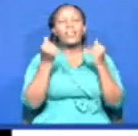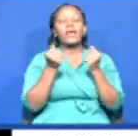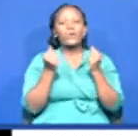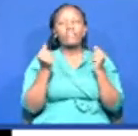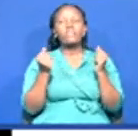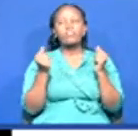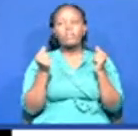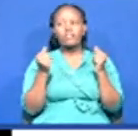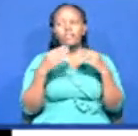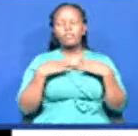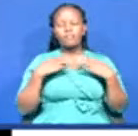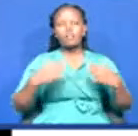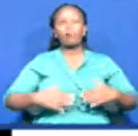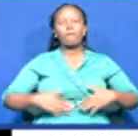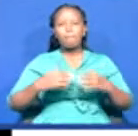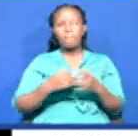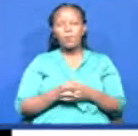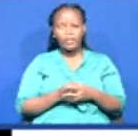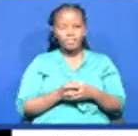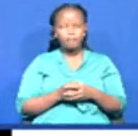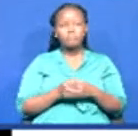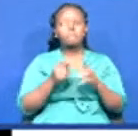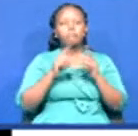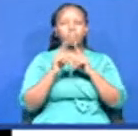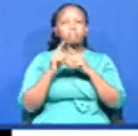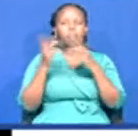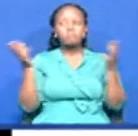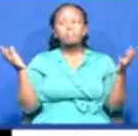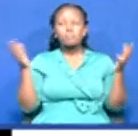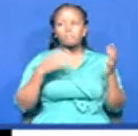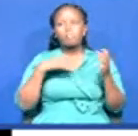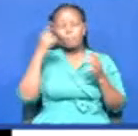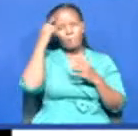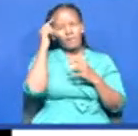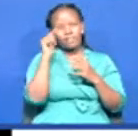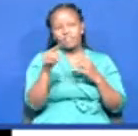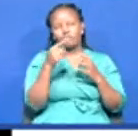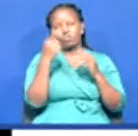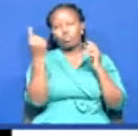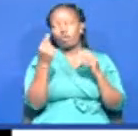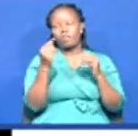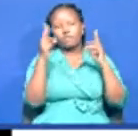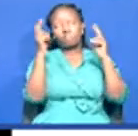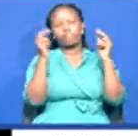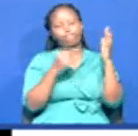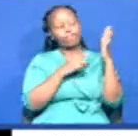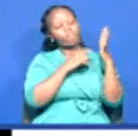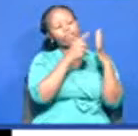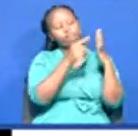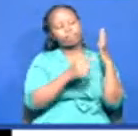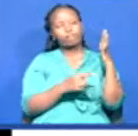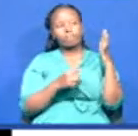our bodies. So I think those are the issues. Mm-hmm.